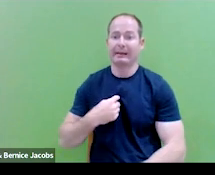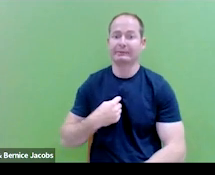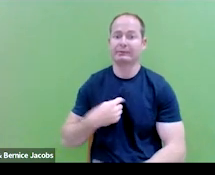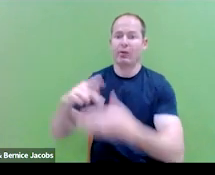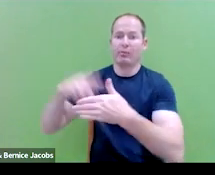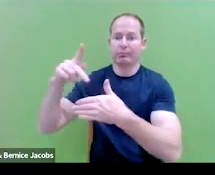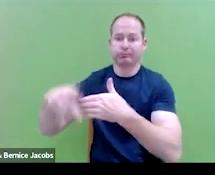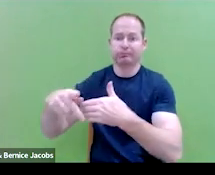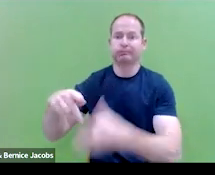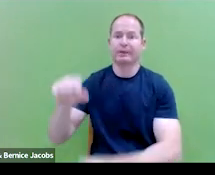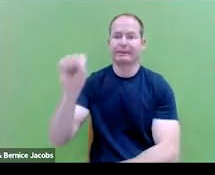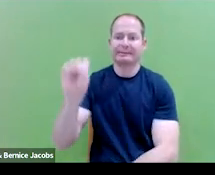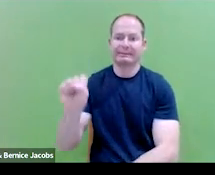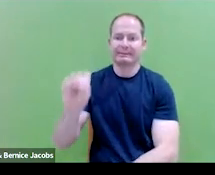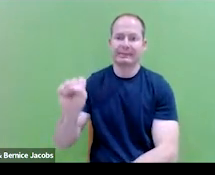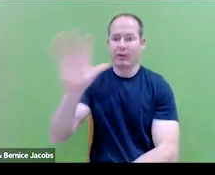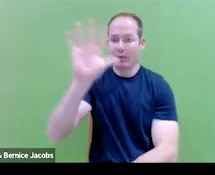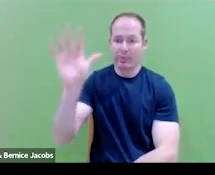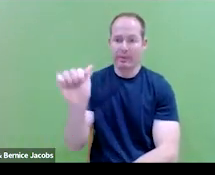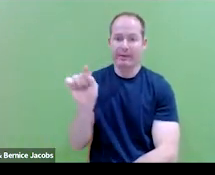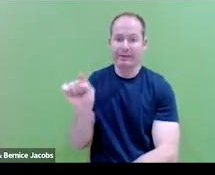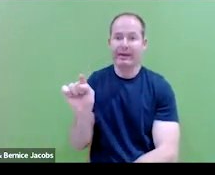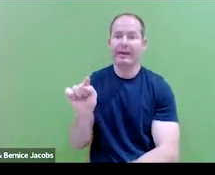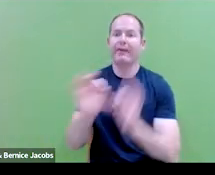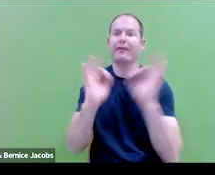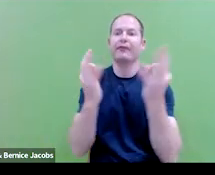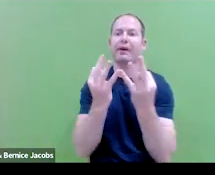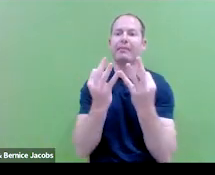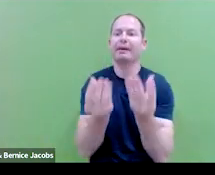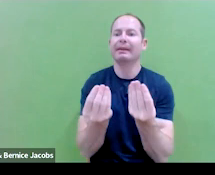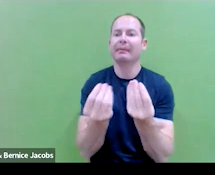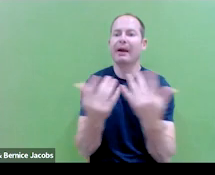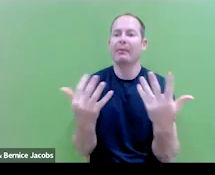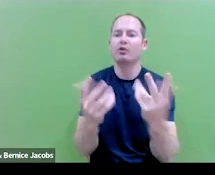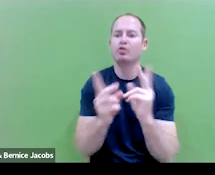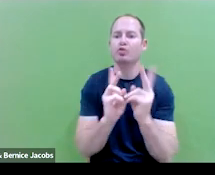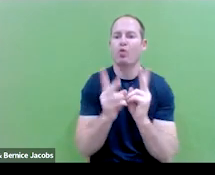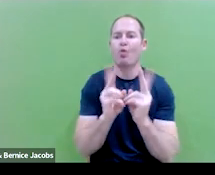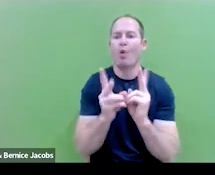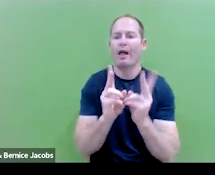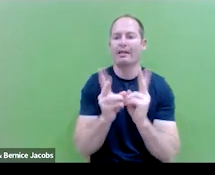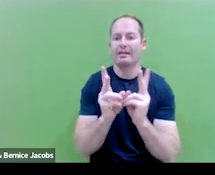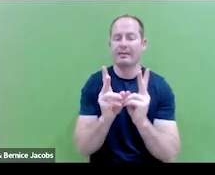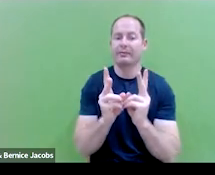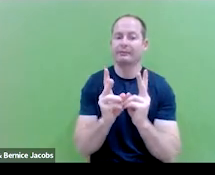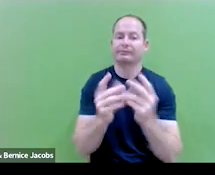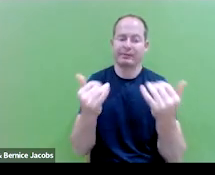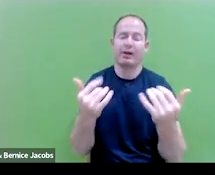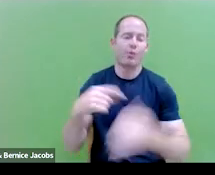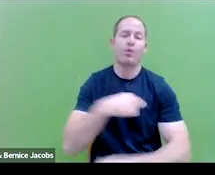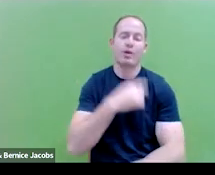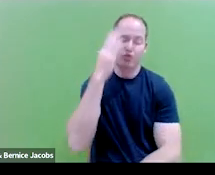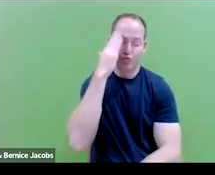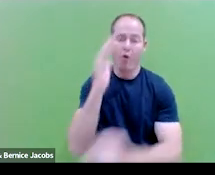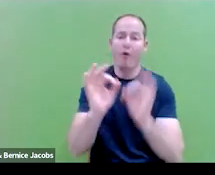of the year, where the average size of families is 12. And so this is the reality that we face. We have